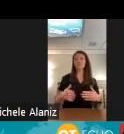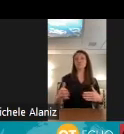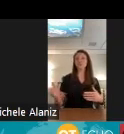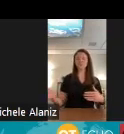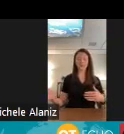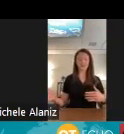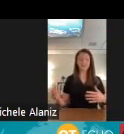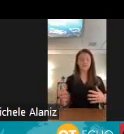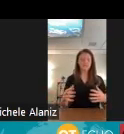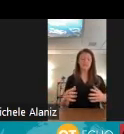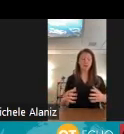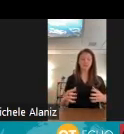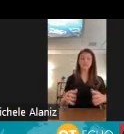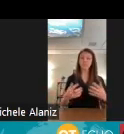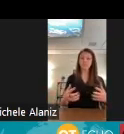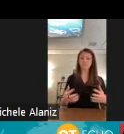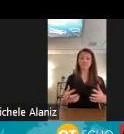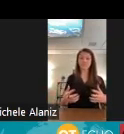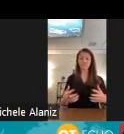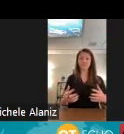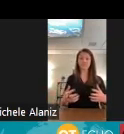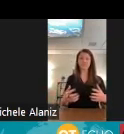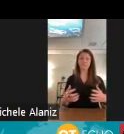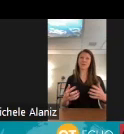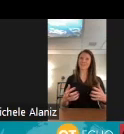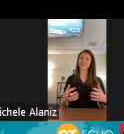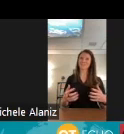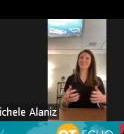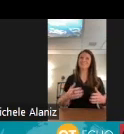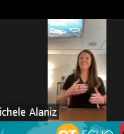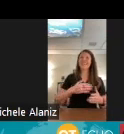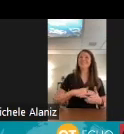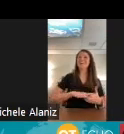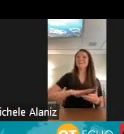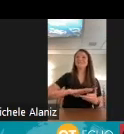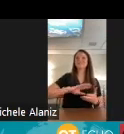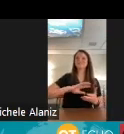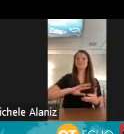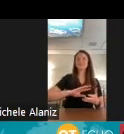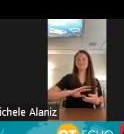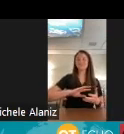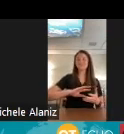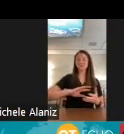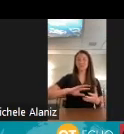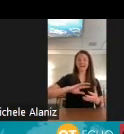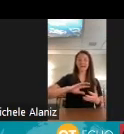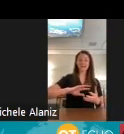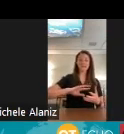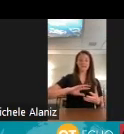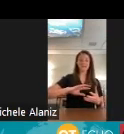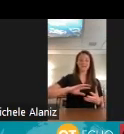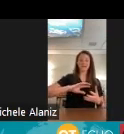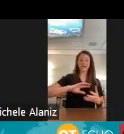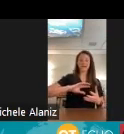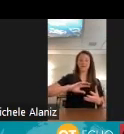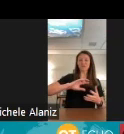brain-derived neurotrophic factor is often released when people exercise. And that is a neurochemical that helps